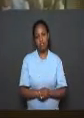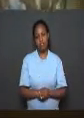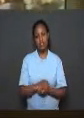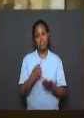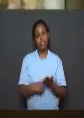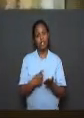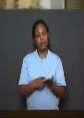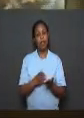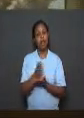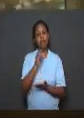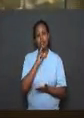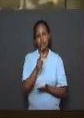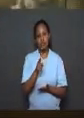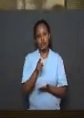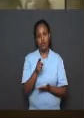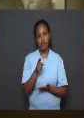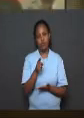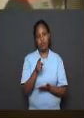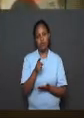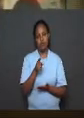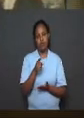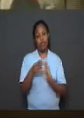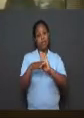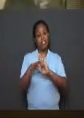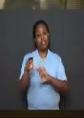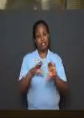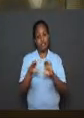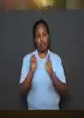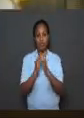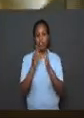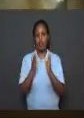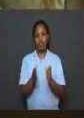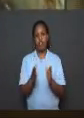This is the right to be represented by legal counsel.